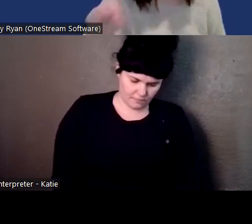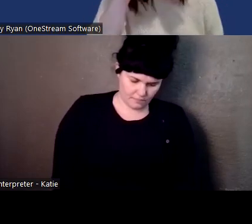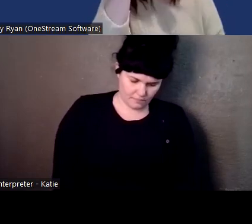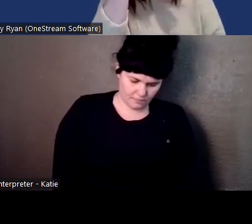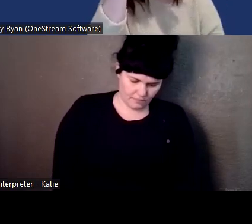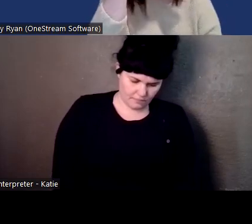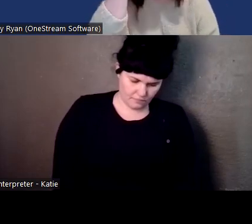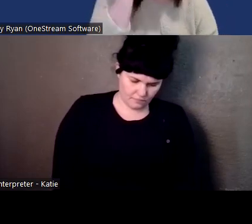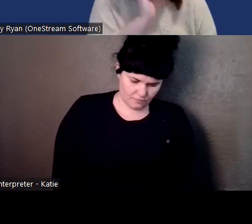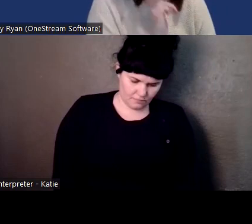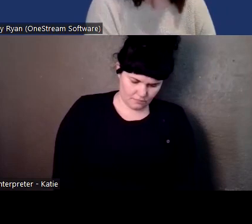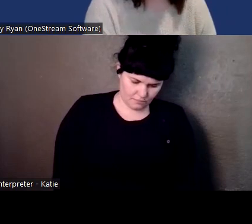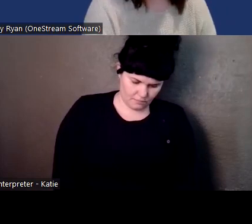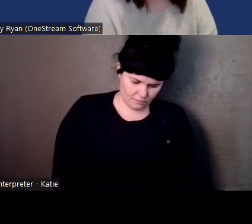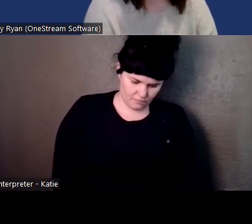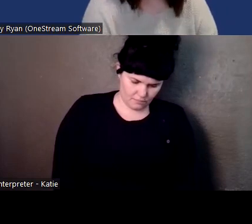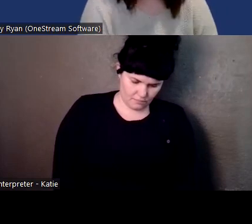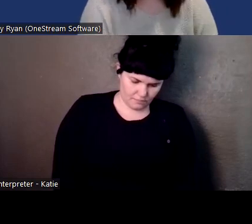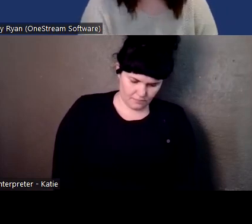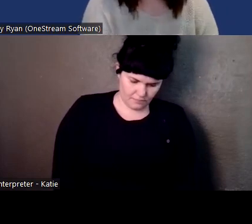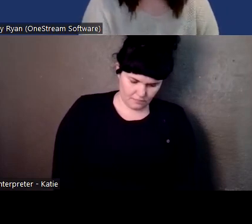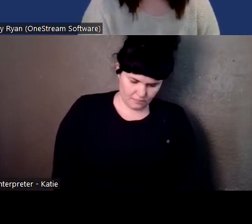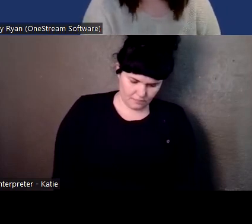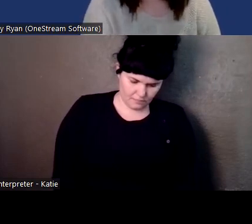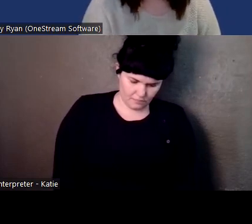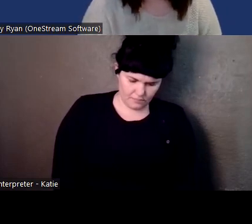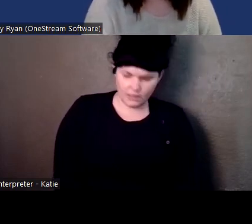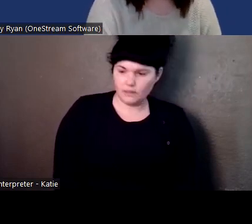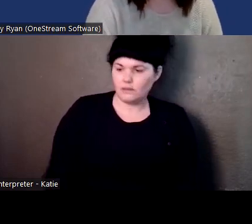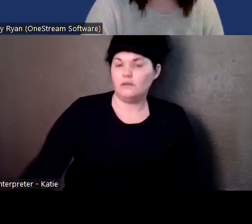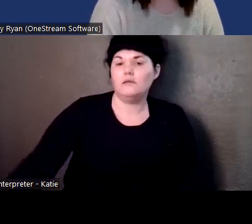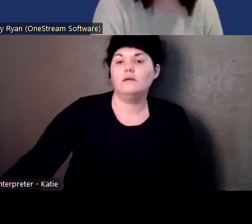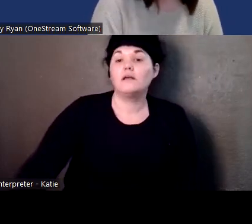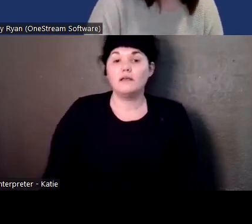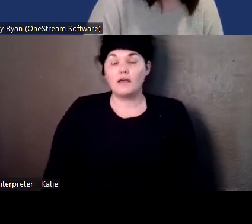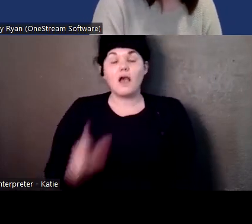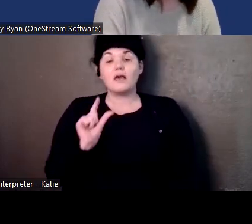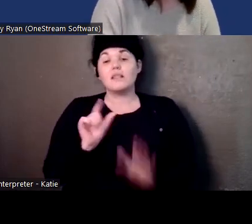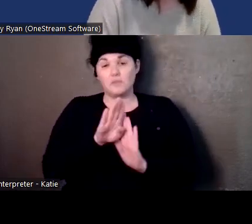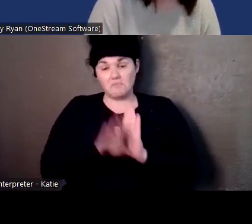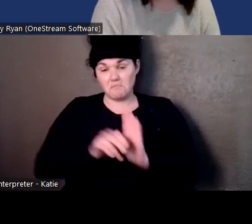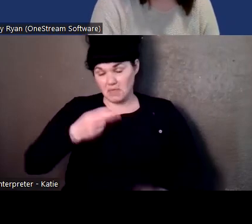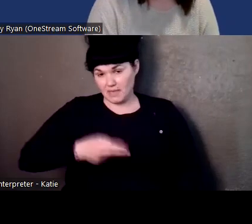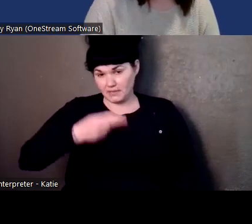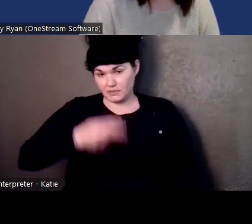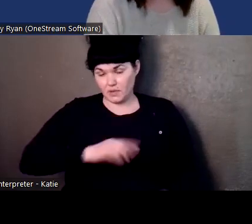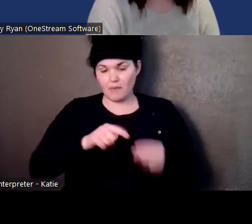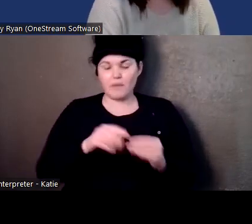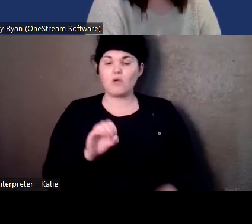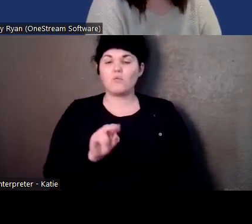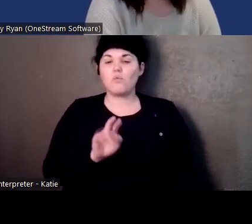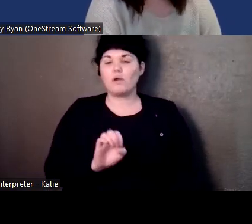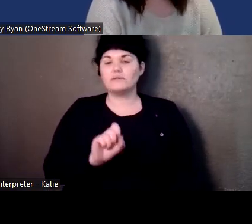Awesome, thank you. So just to give you a little bit of history on OneStream, now that you've seen a little bit of one of our